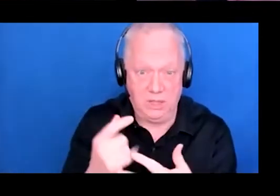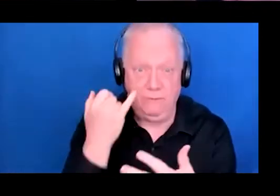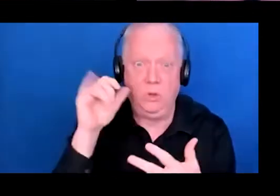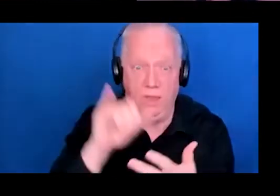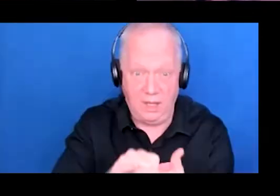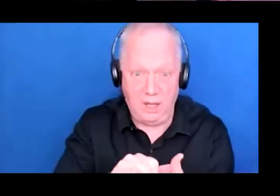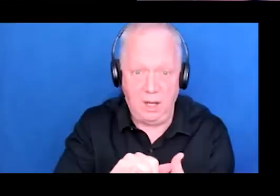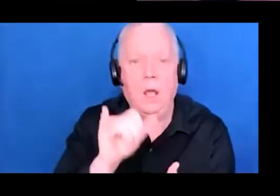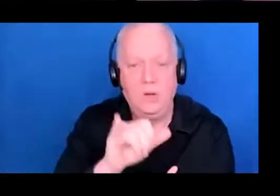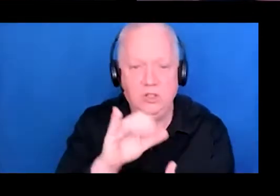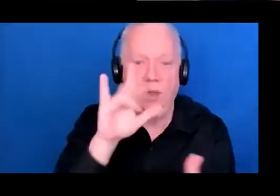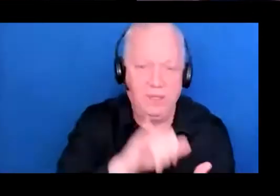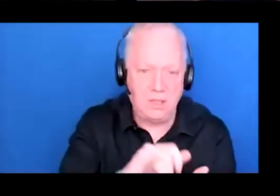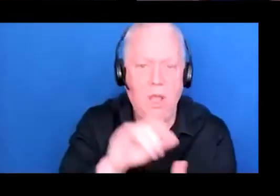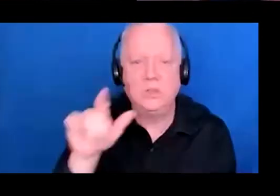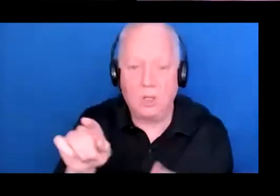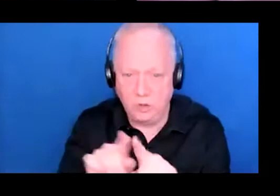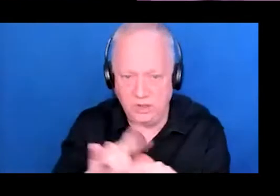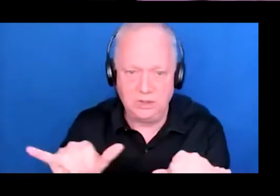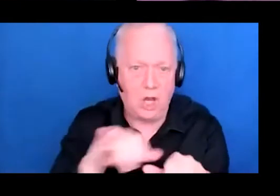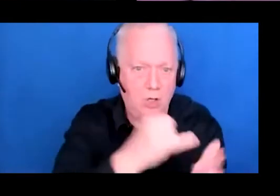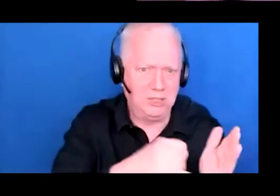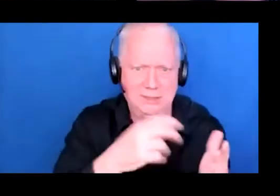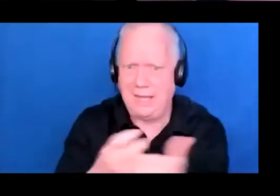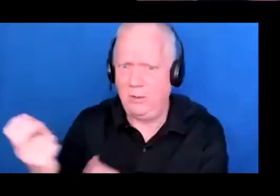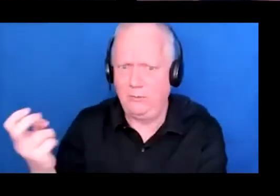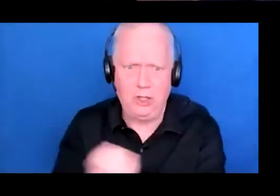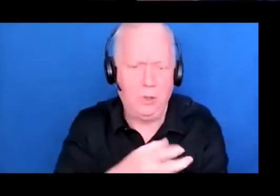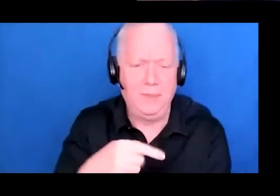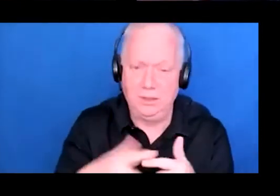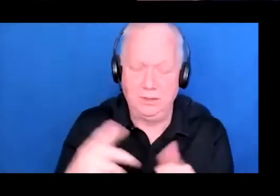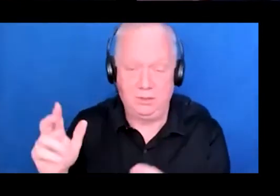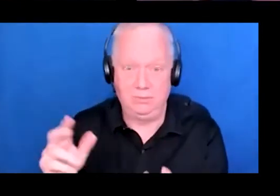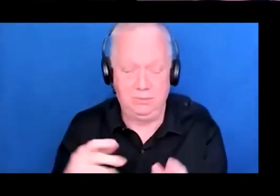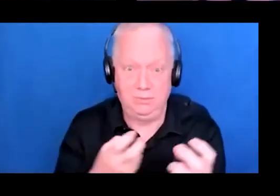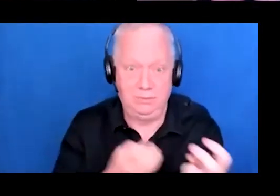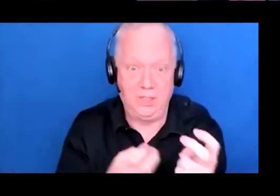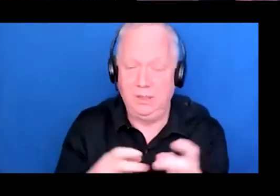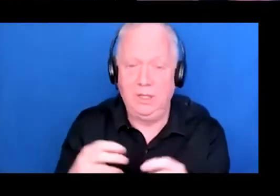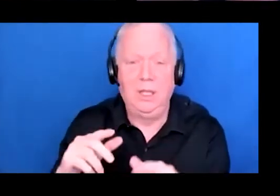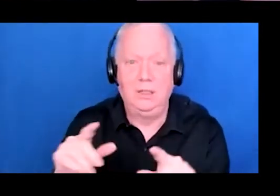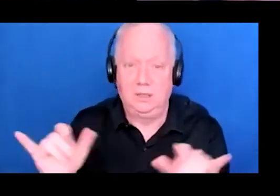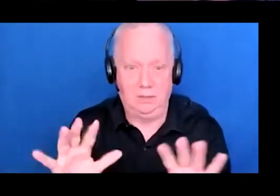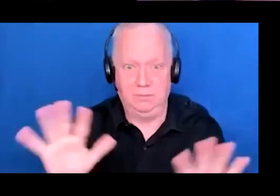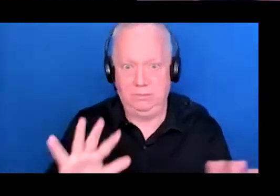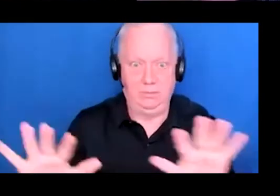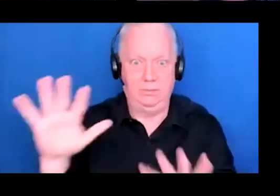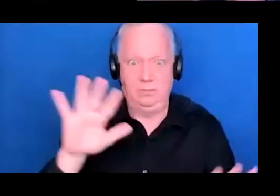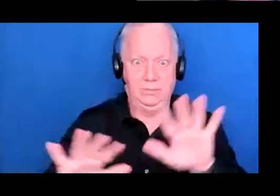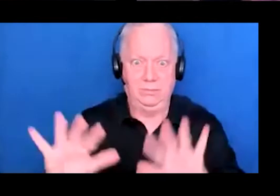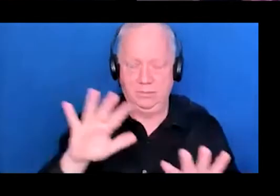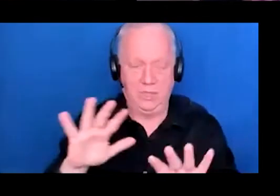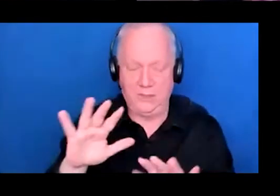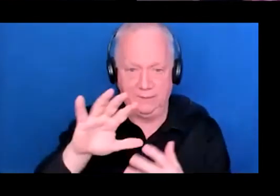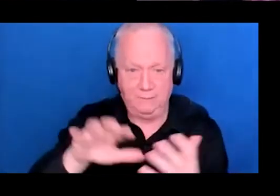that, you'd be like, oh, he's doing this, but oh, he's also doing this art, but then he's skating over here, but then he was like entered in B-boy comp. And it's like, it started getting